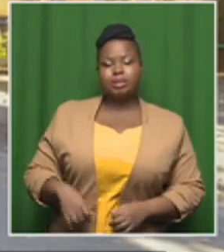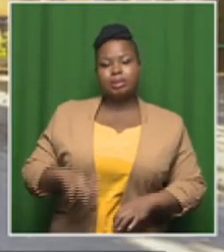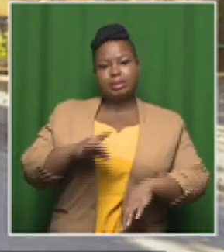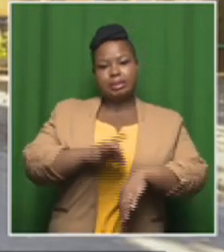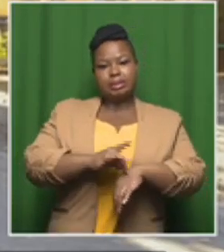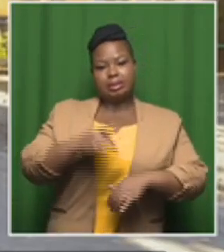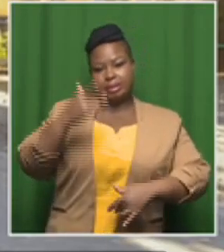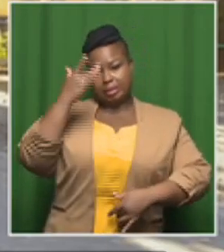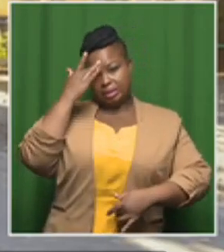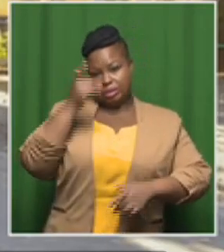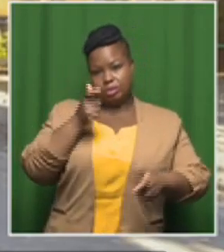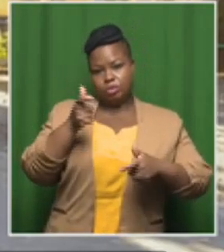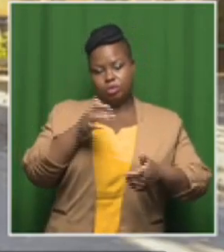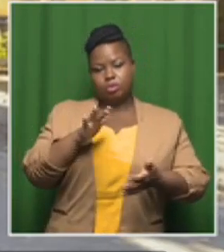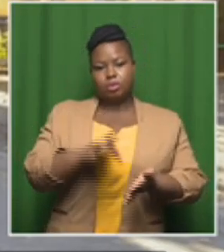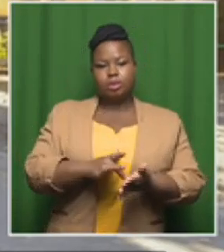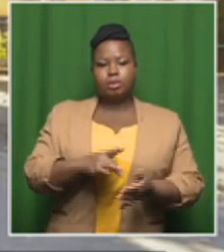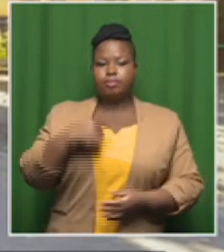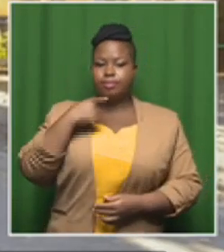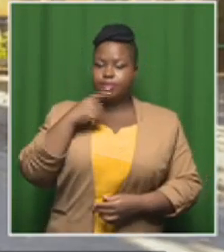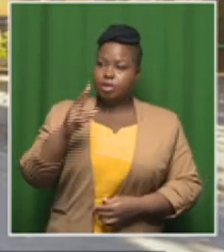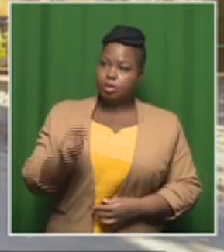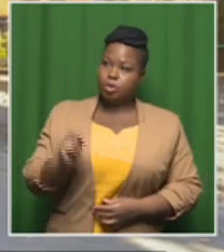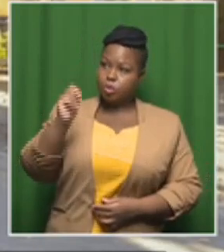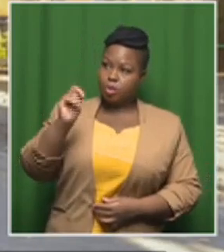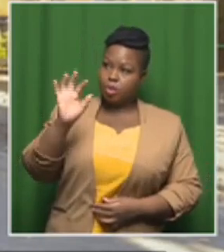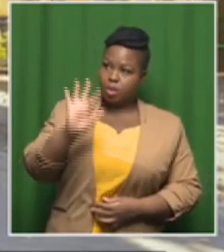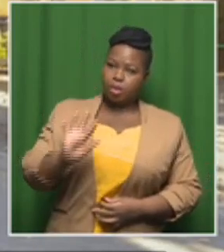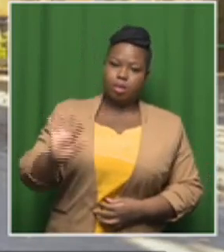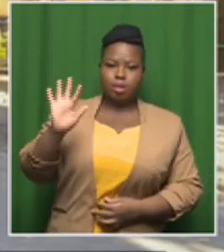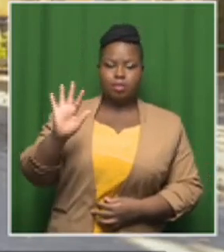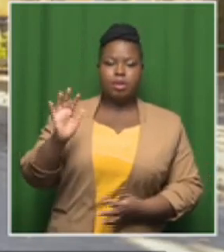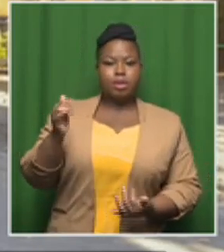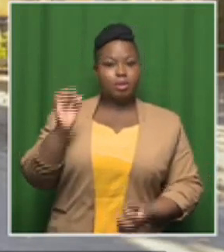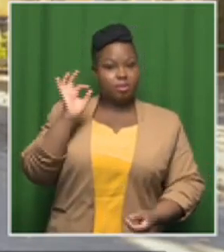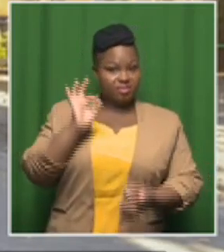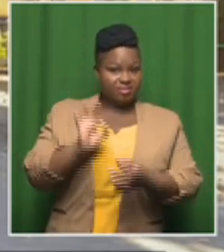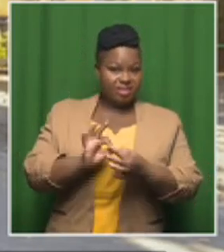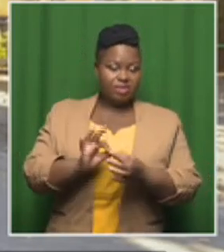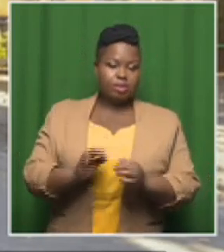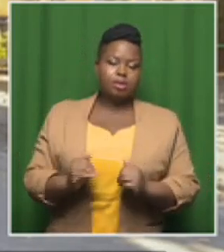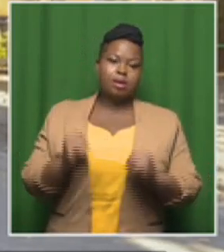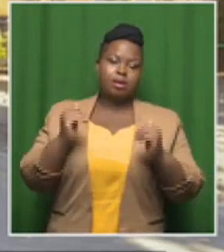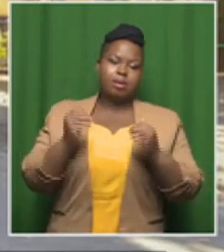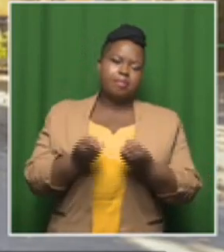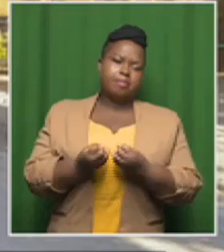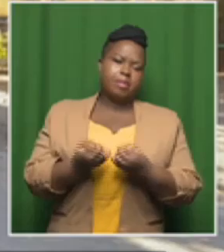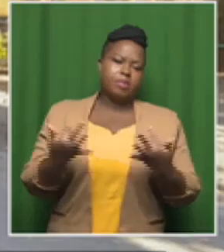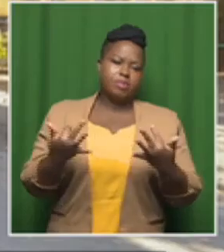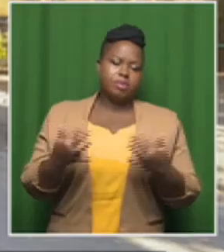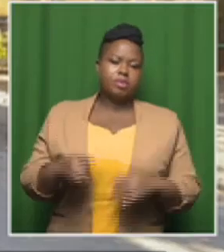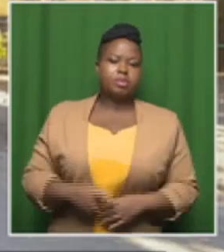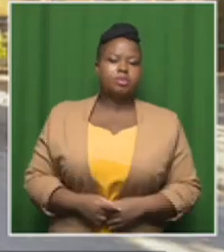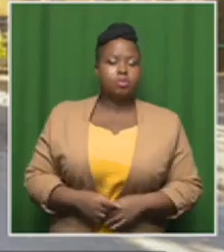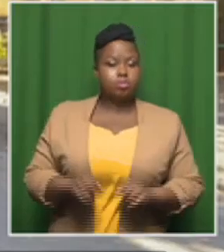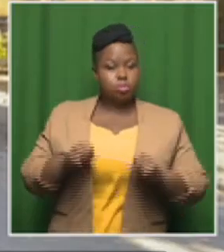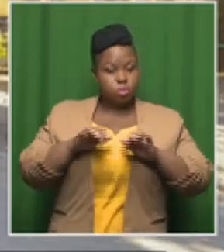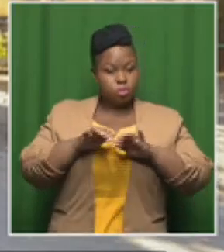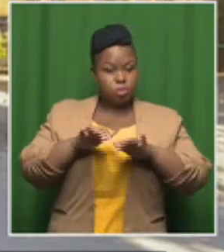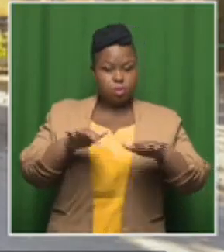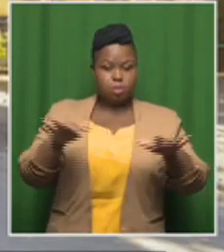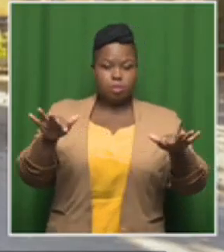Center is saying that the northern regions of the country have particularly high case numbers and particularly high spread at the